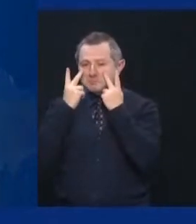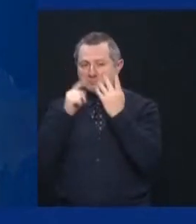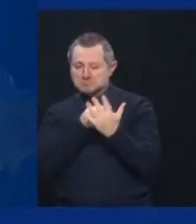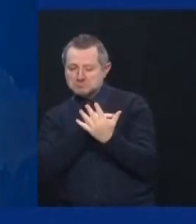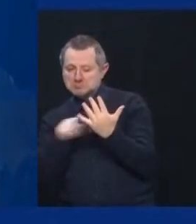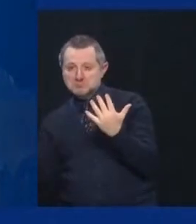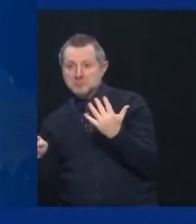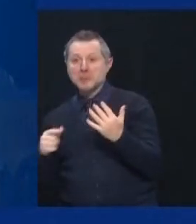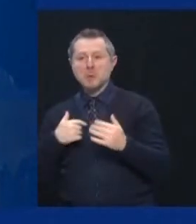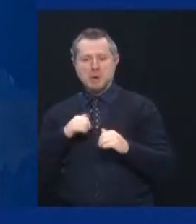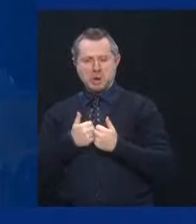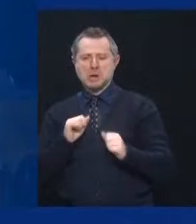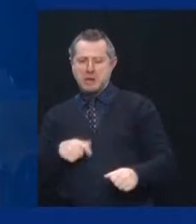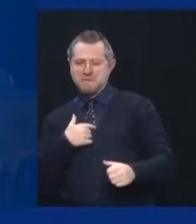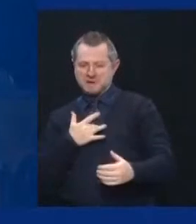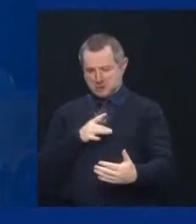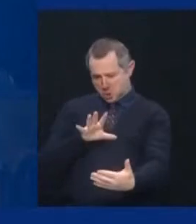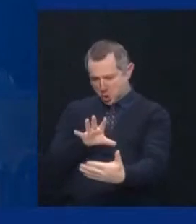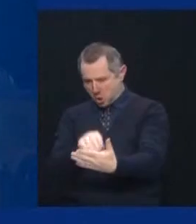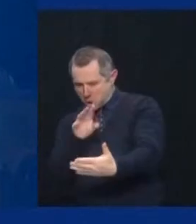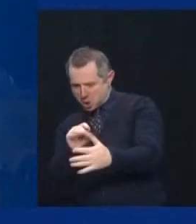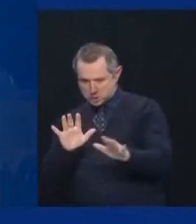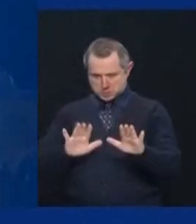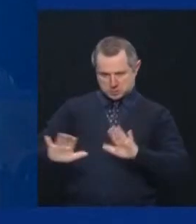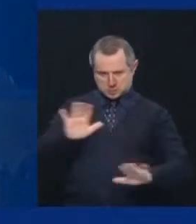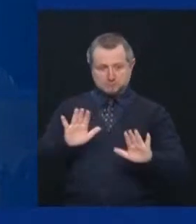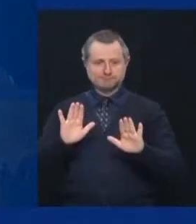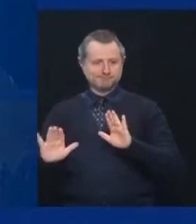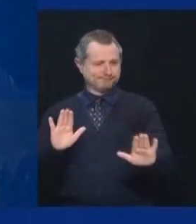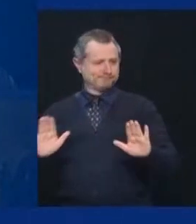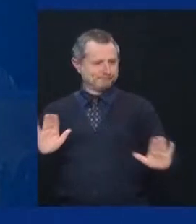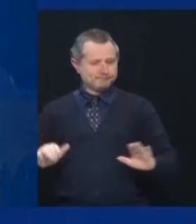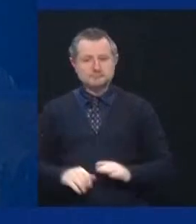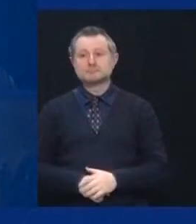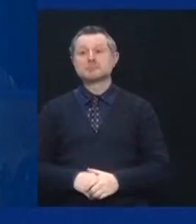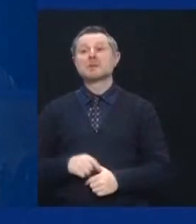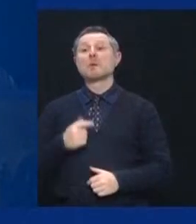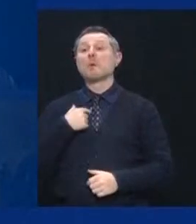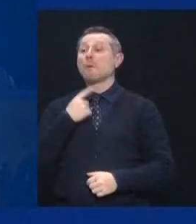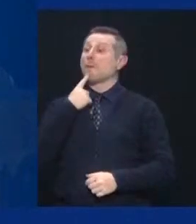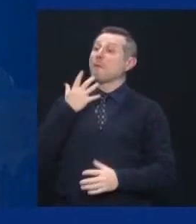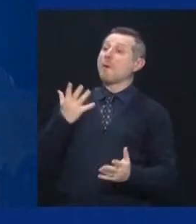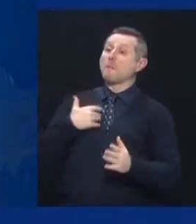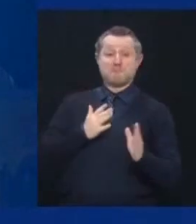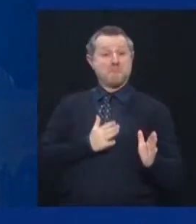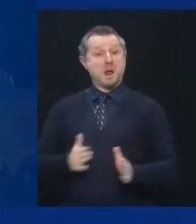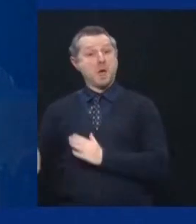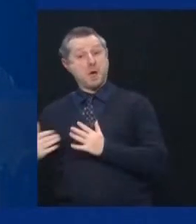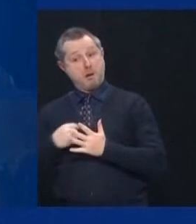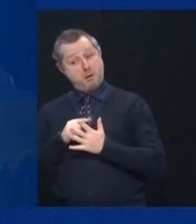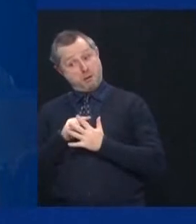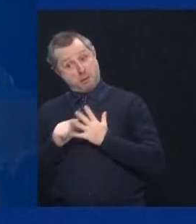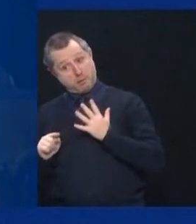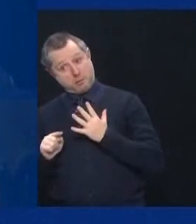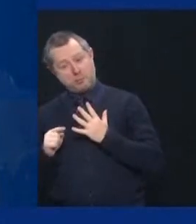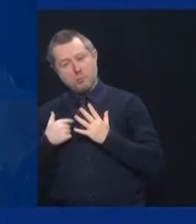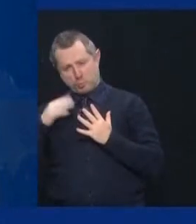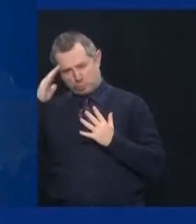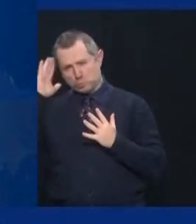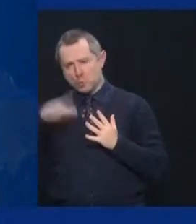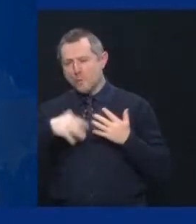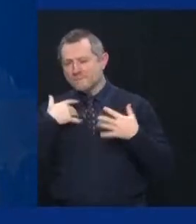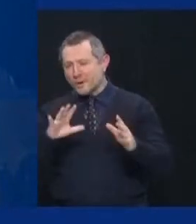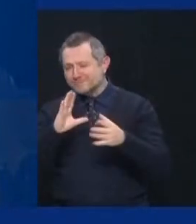instructive to us going forward because, as I said, the premise is we're going to have to find a way